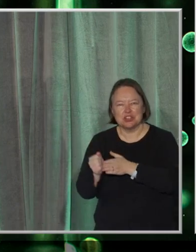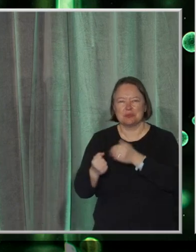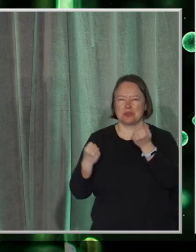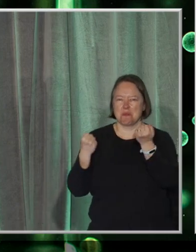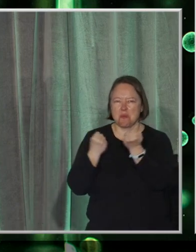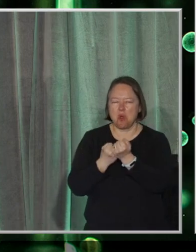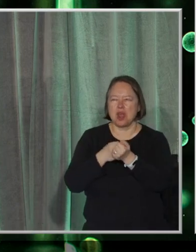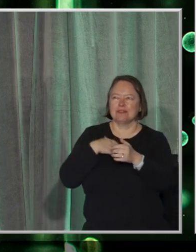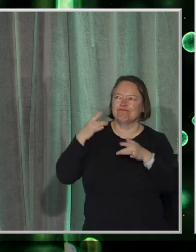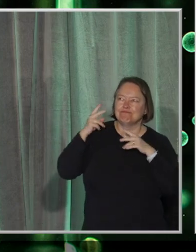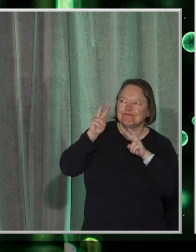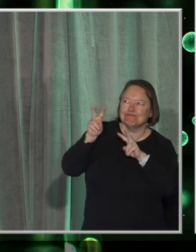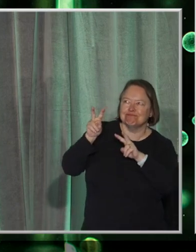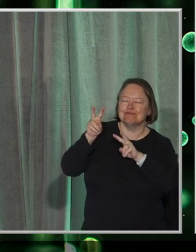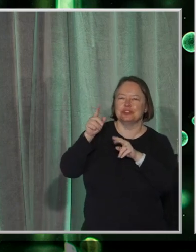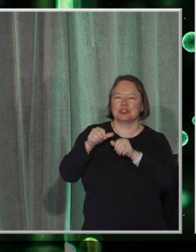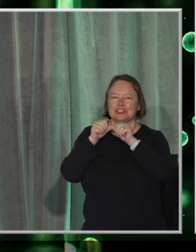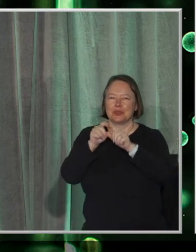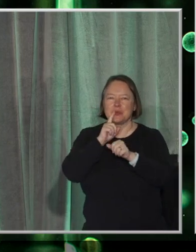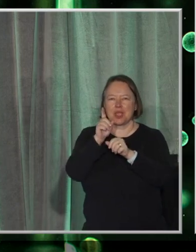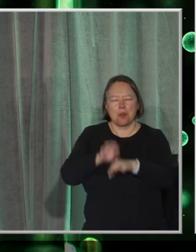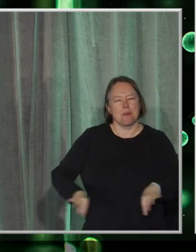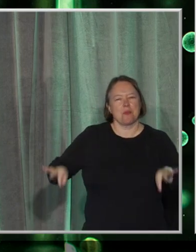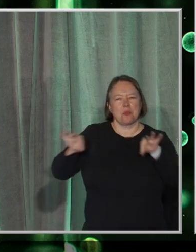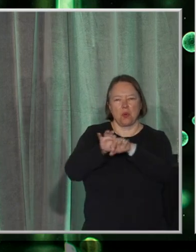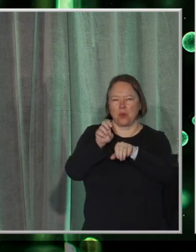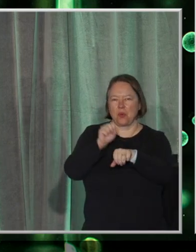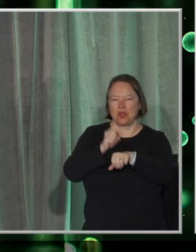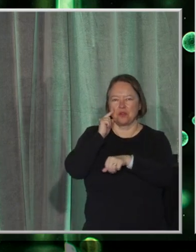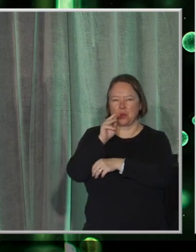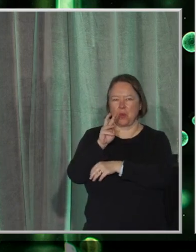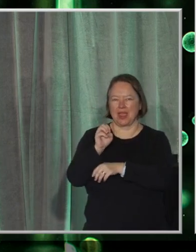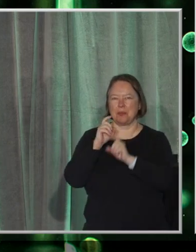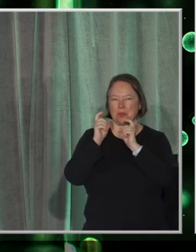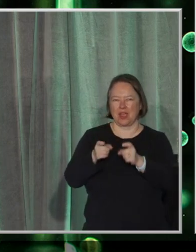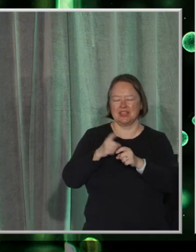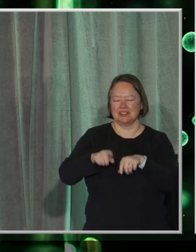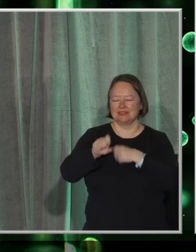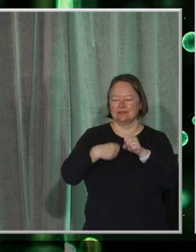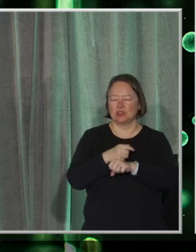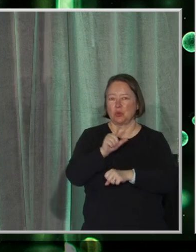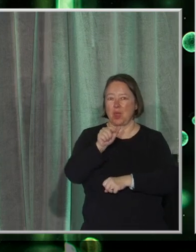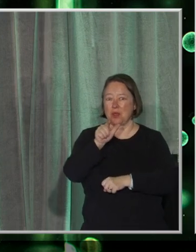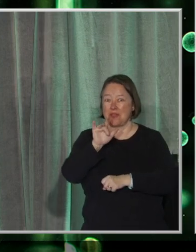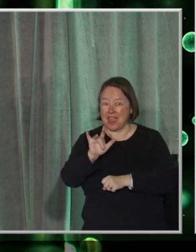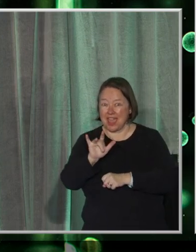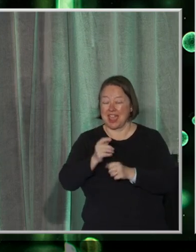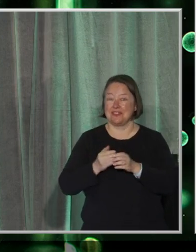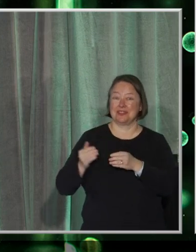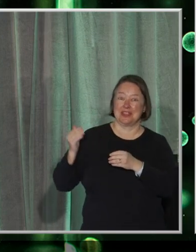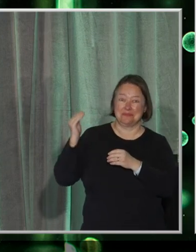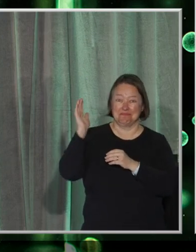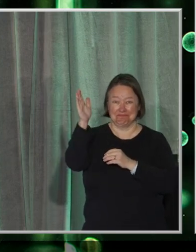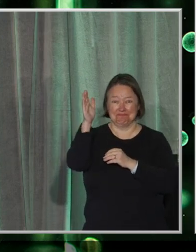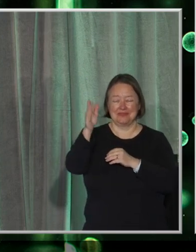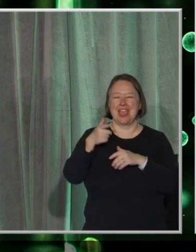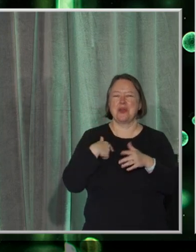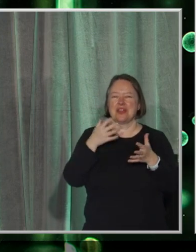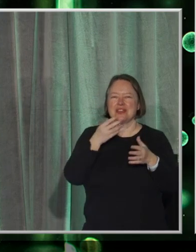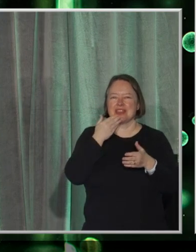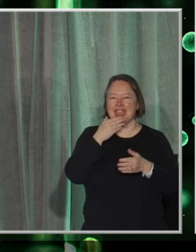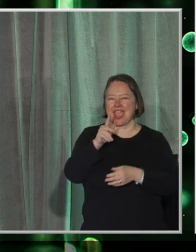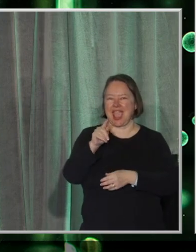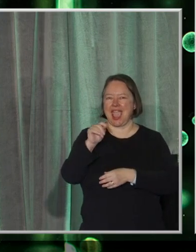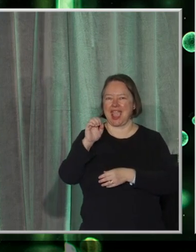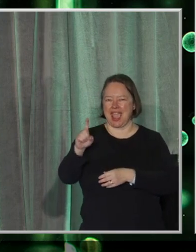and we look forward to continuing the important work of Wege Prize in 2025 and beyond. I'd also like to thank